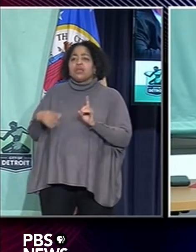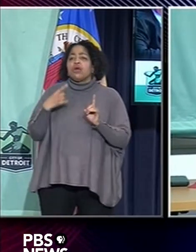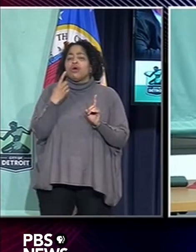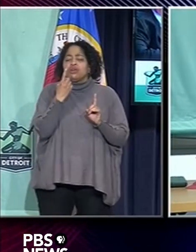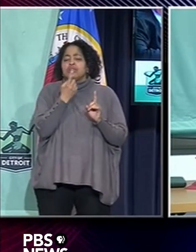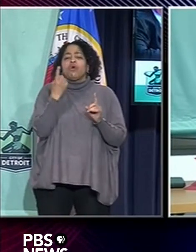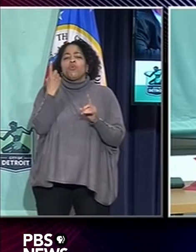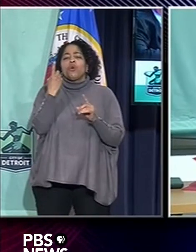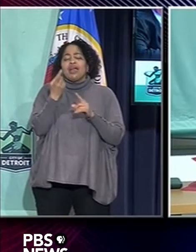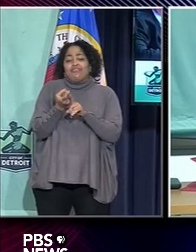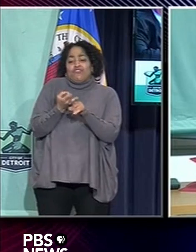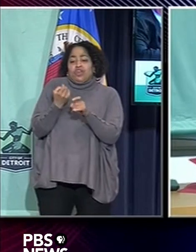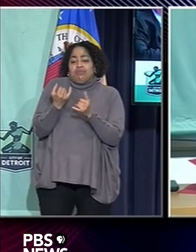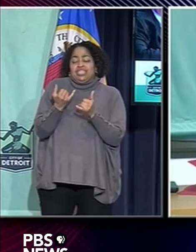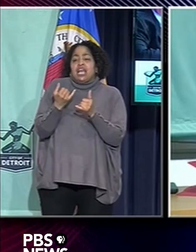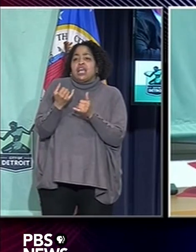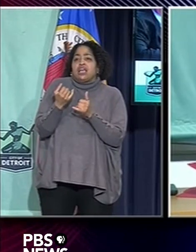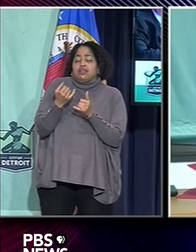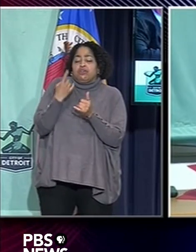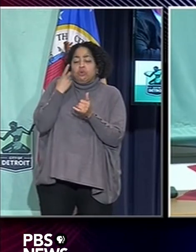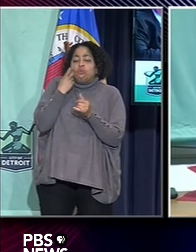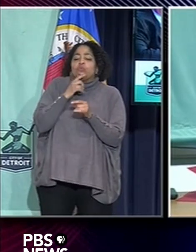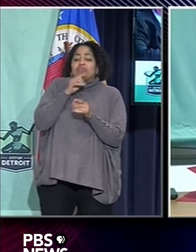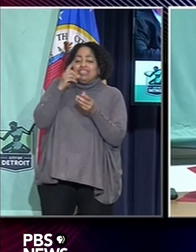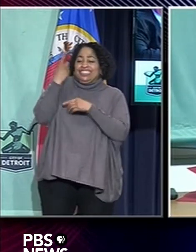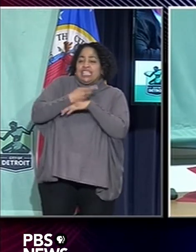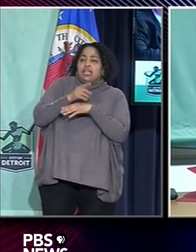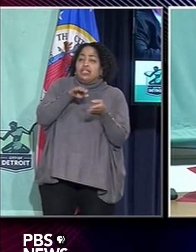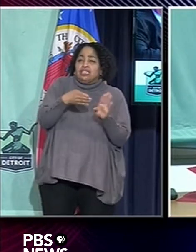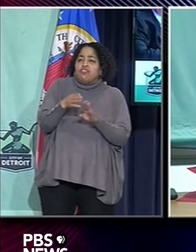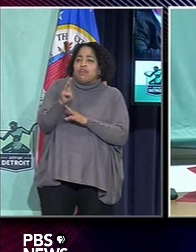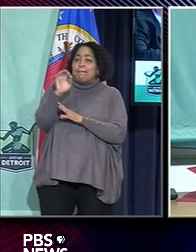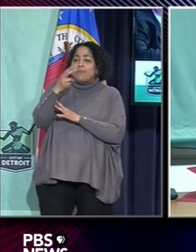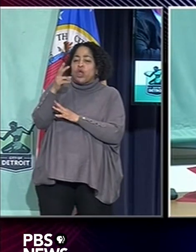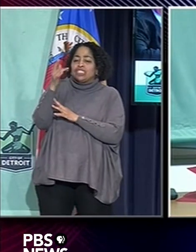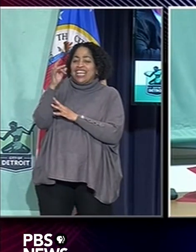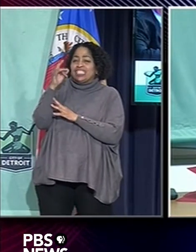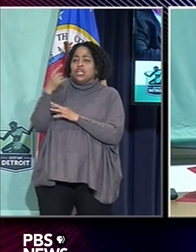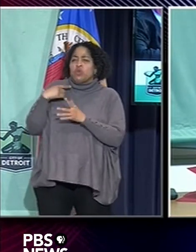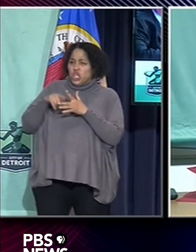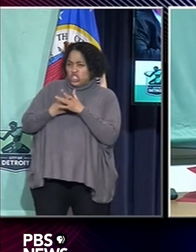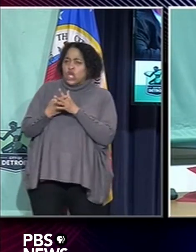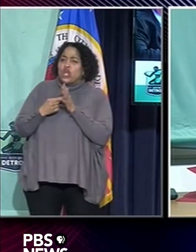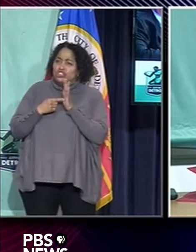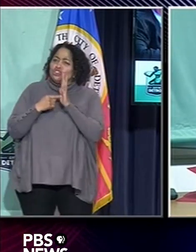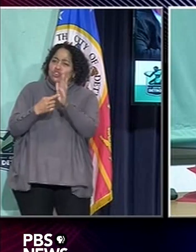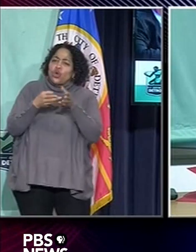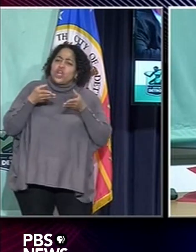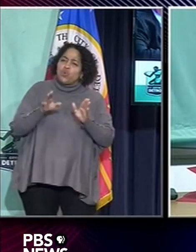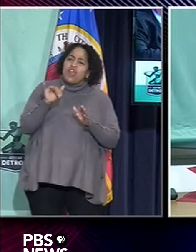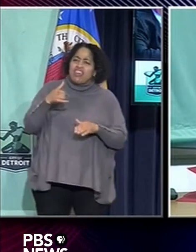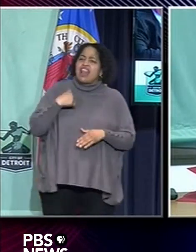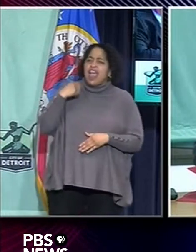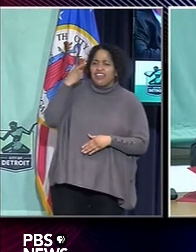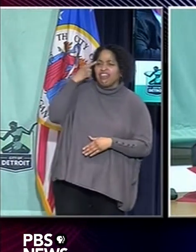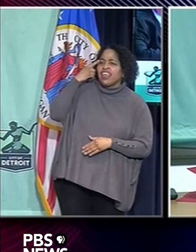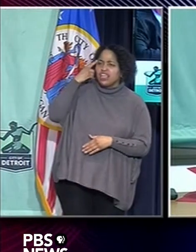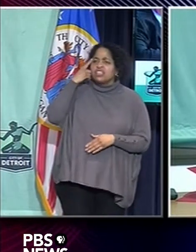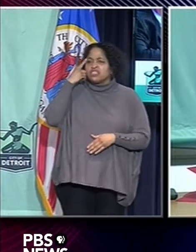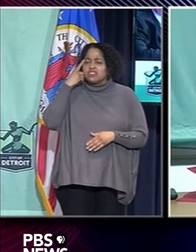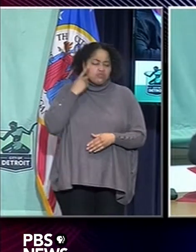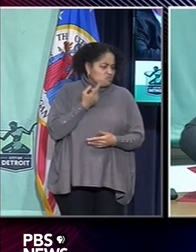today was from March 18th. And so we're going to start to show this in a way that I think